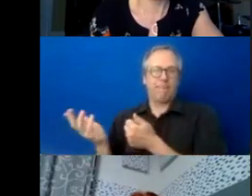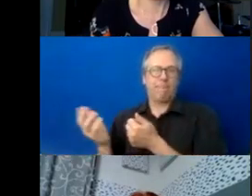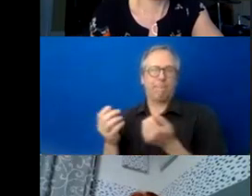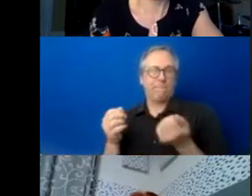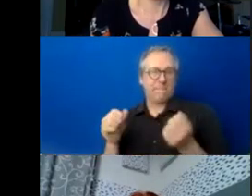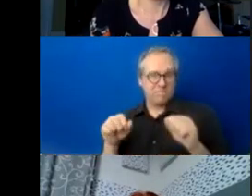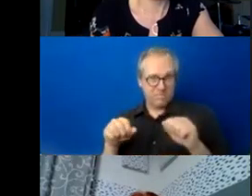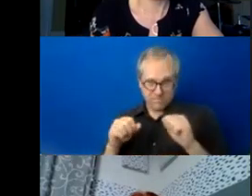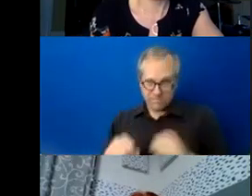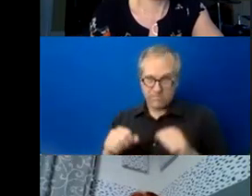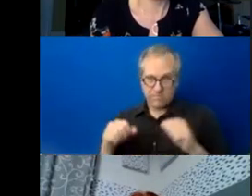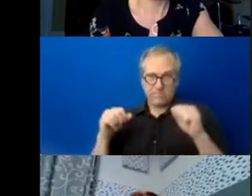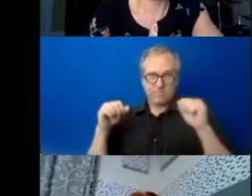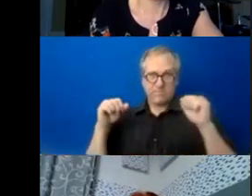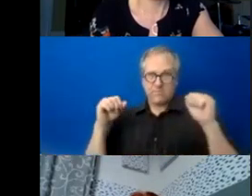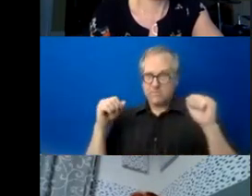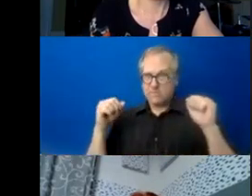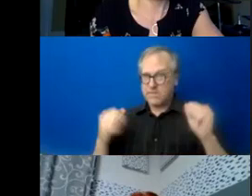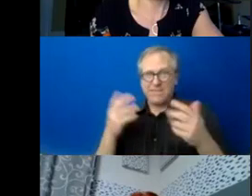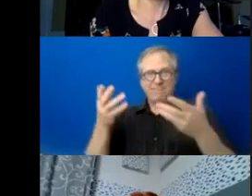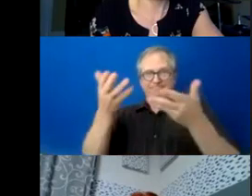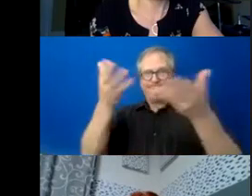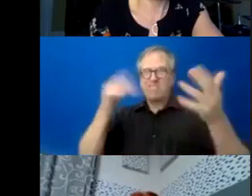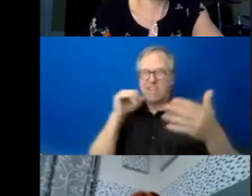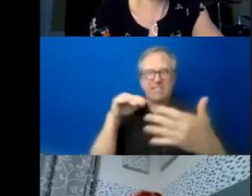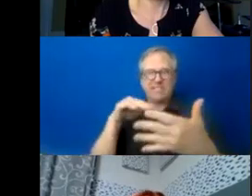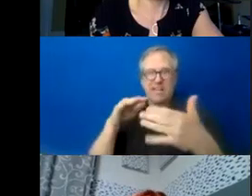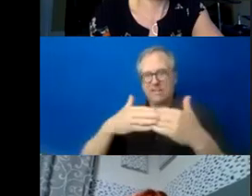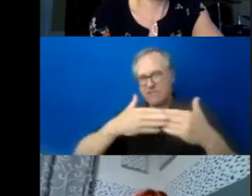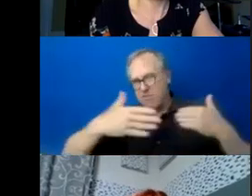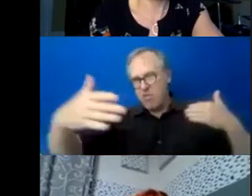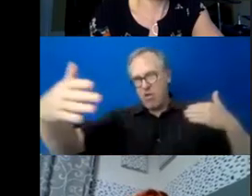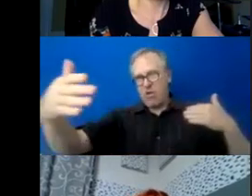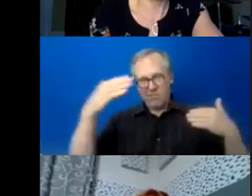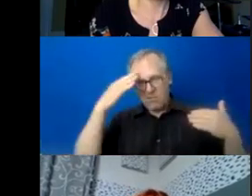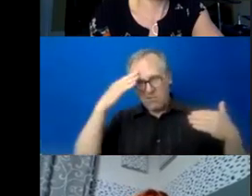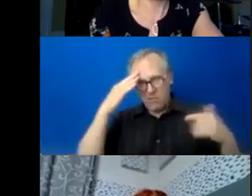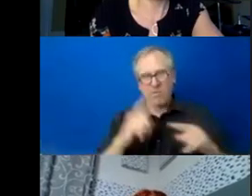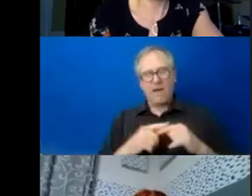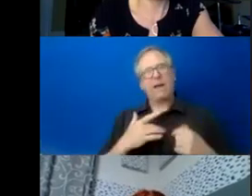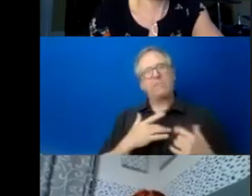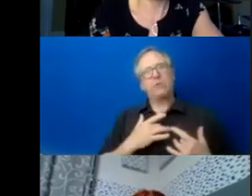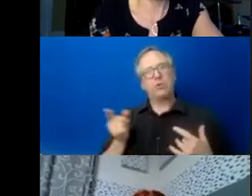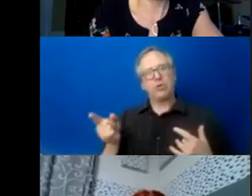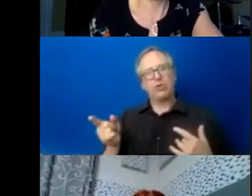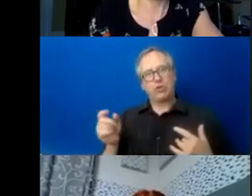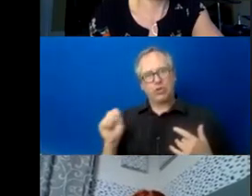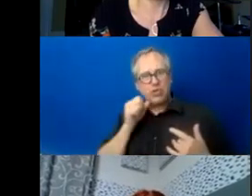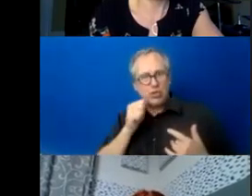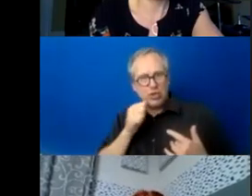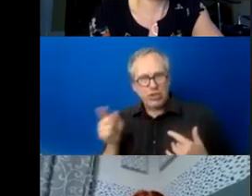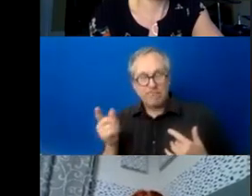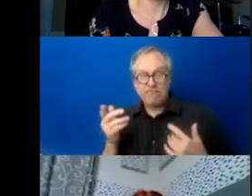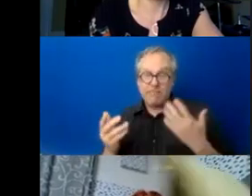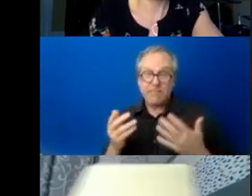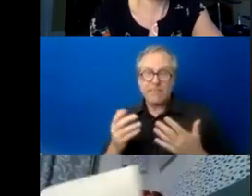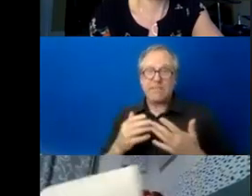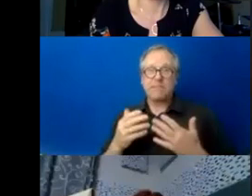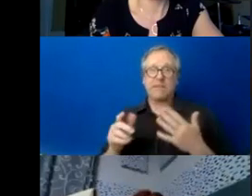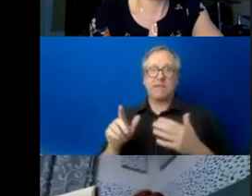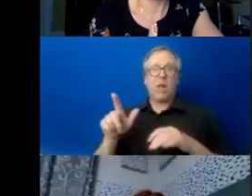potentially I know that this hasn't been studied long-term yet, but I worry that she could potentially be a candidate for